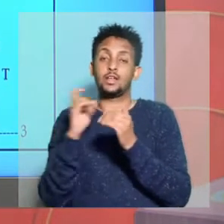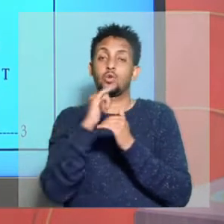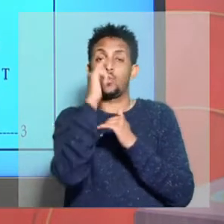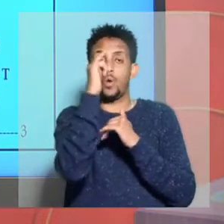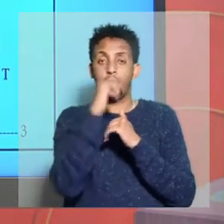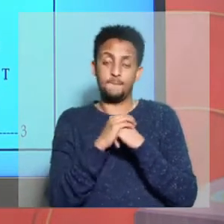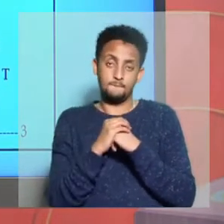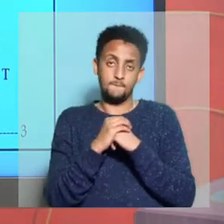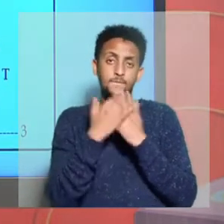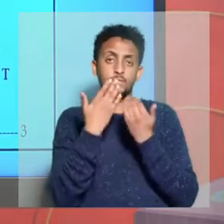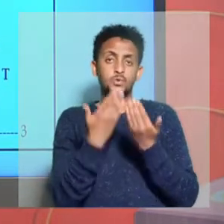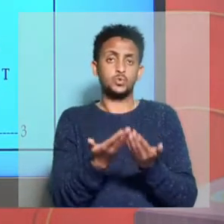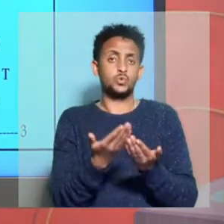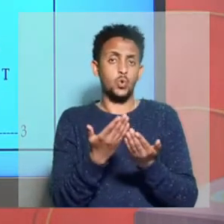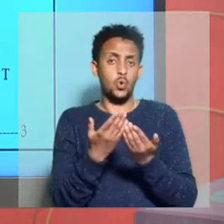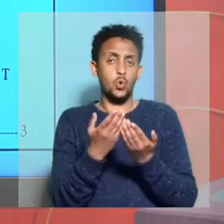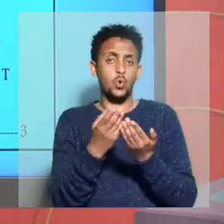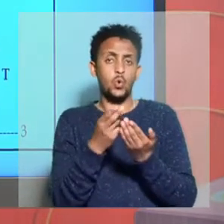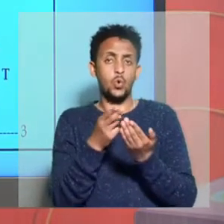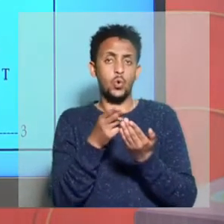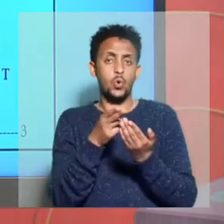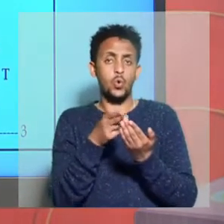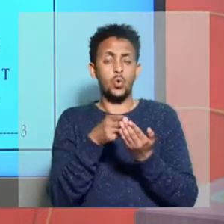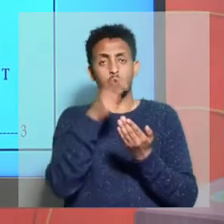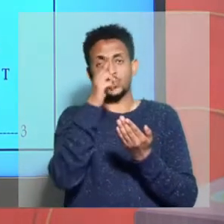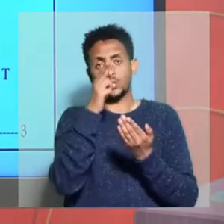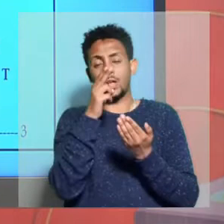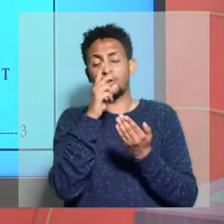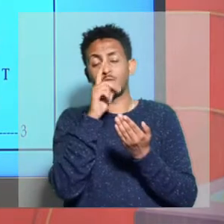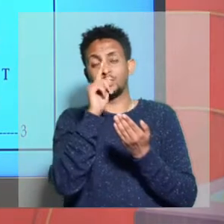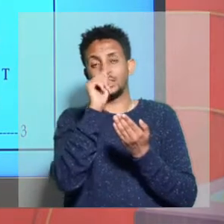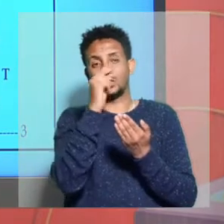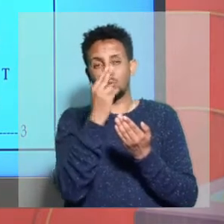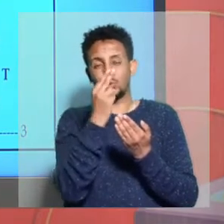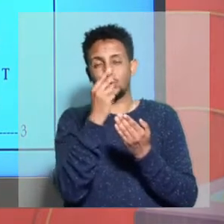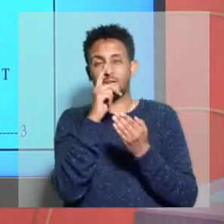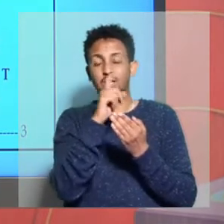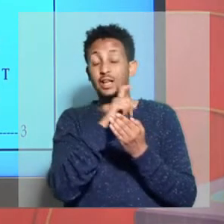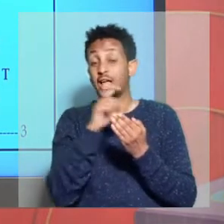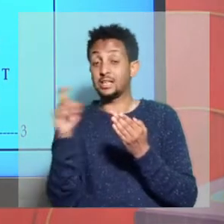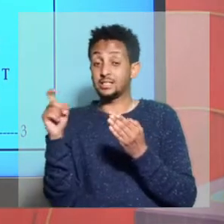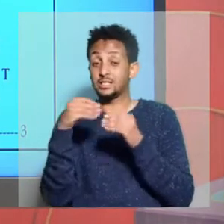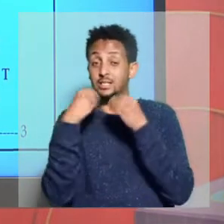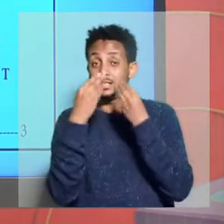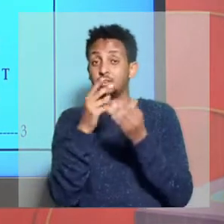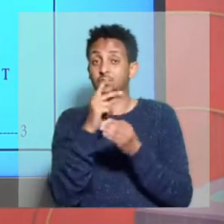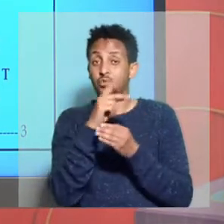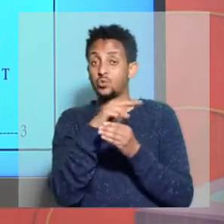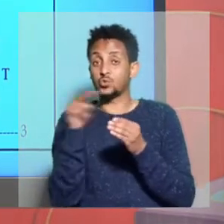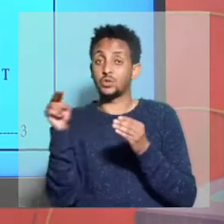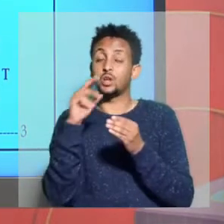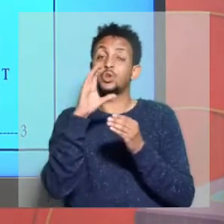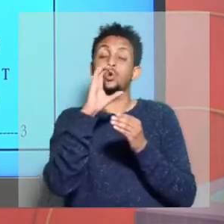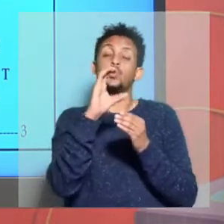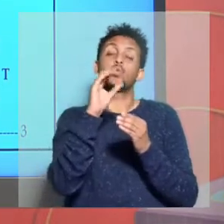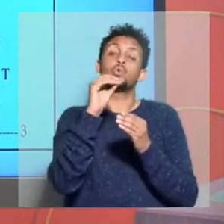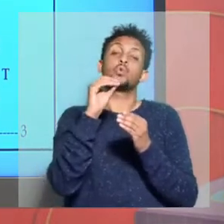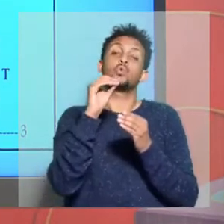y. So the horizontal component of tension T2 along x can be given as T2 cos theta